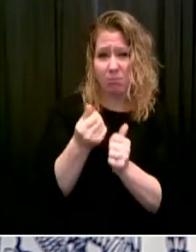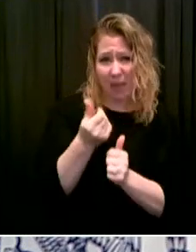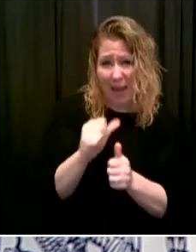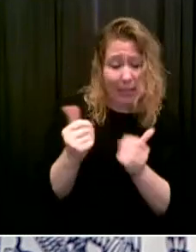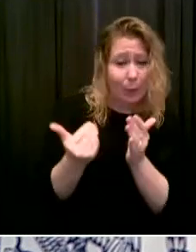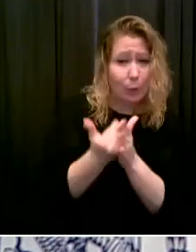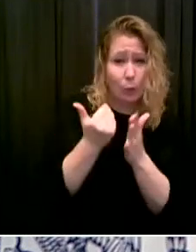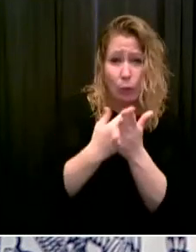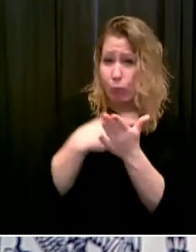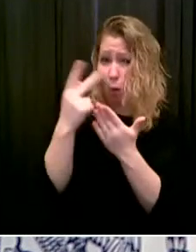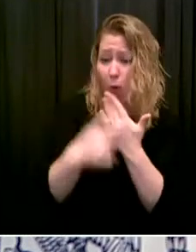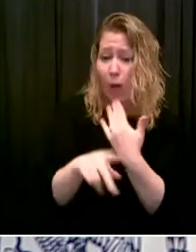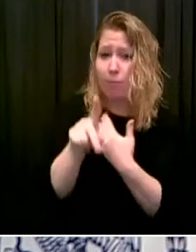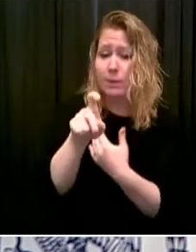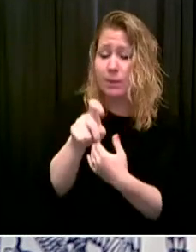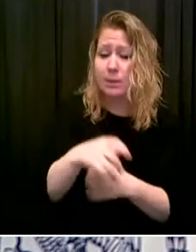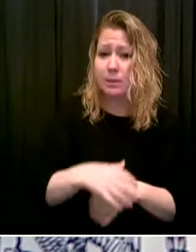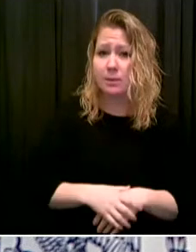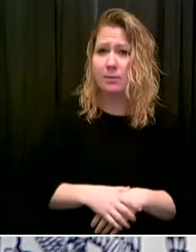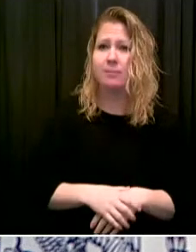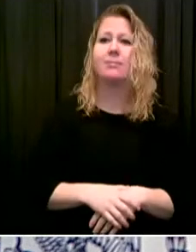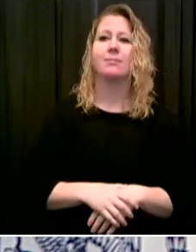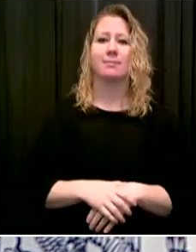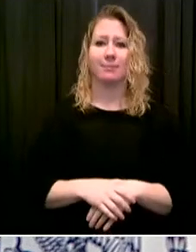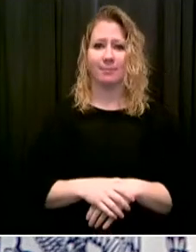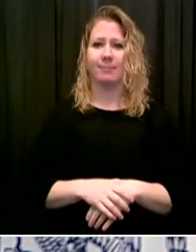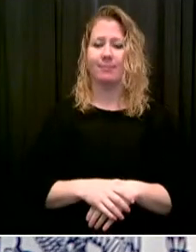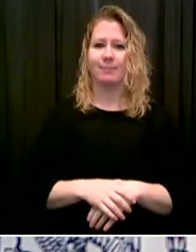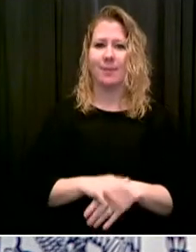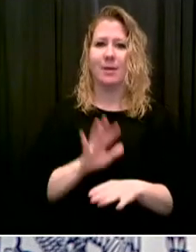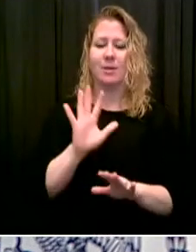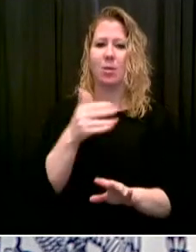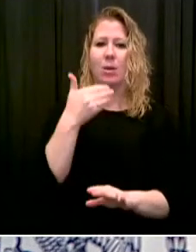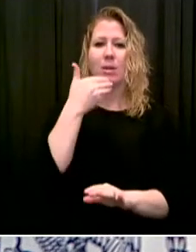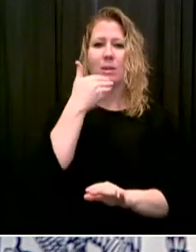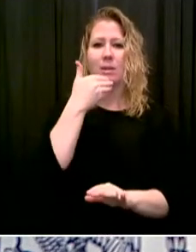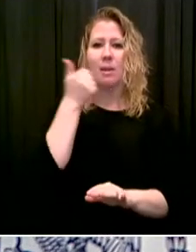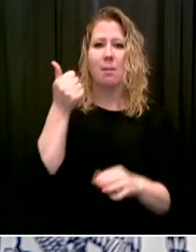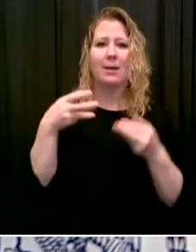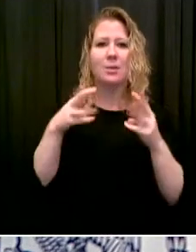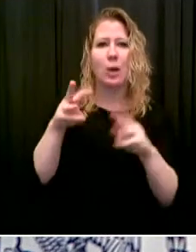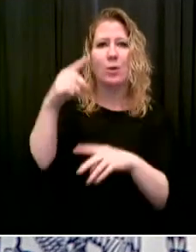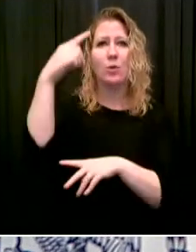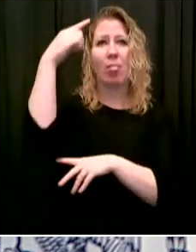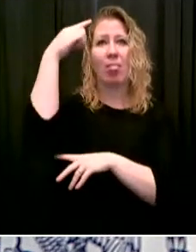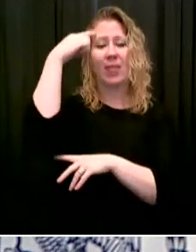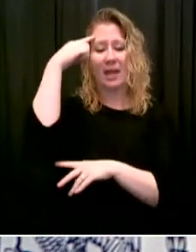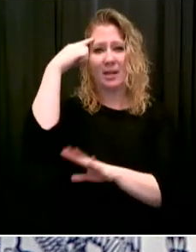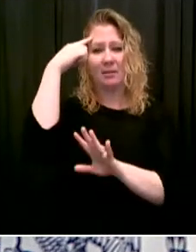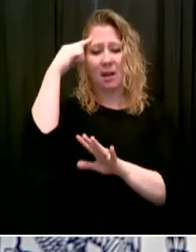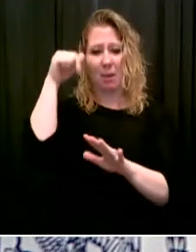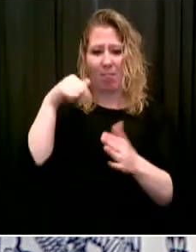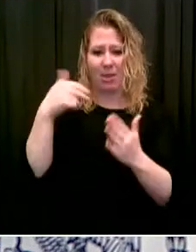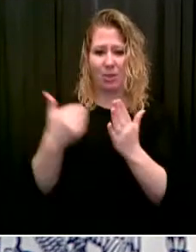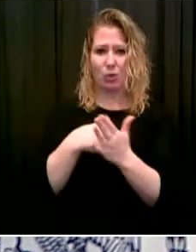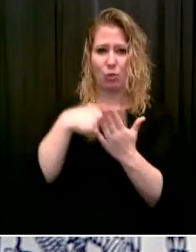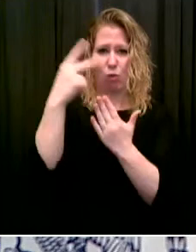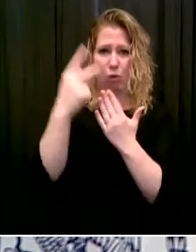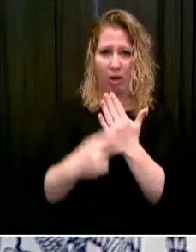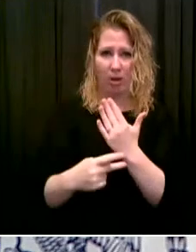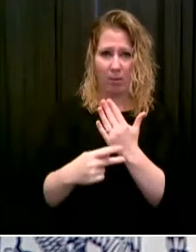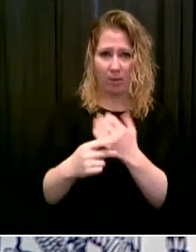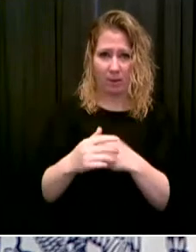Shea. Kevin, look, I think the best way to think about this is it is a shift in